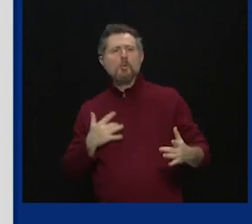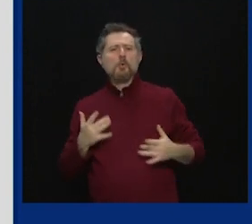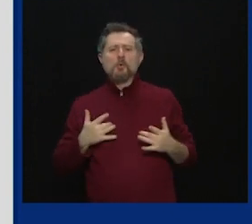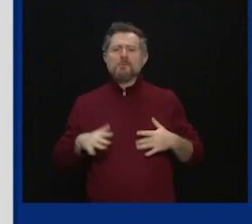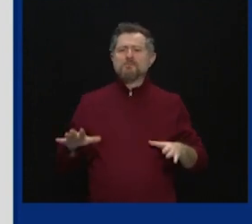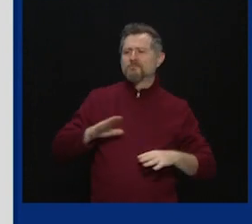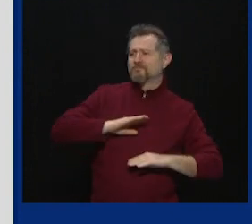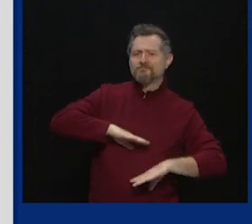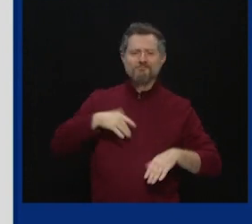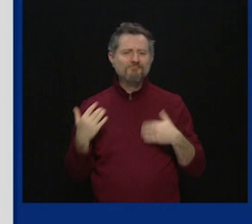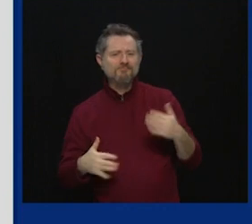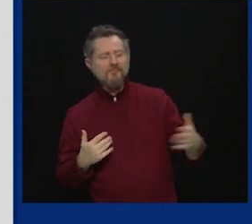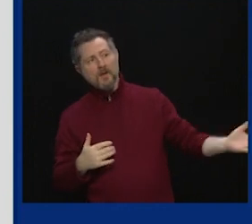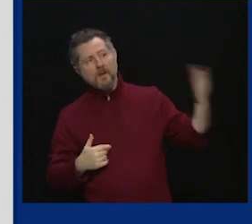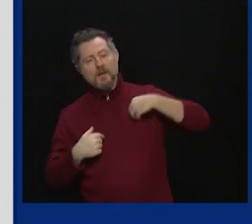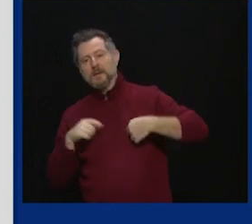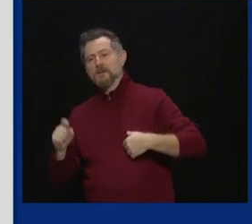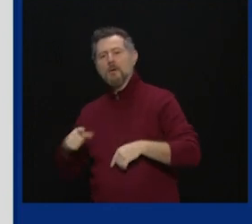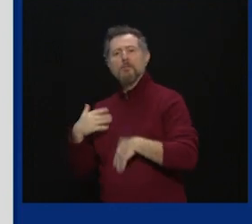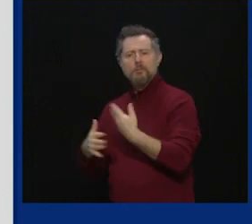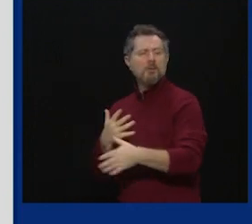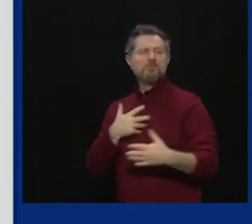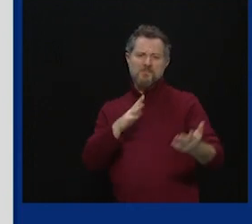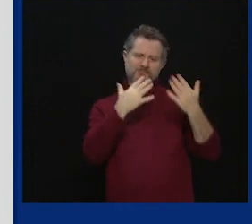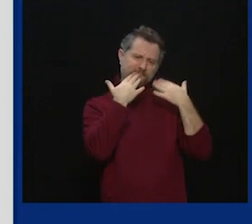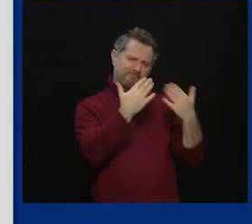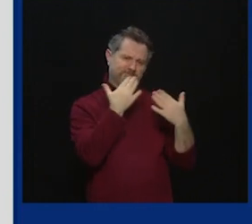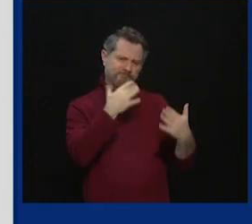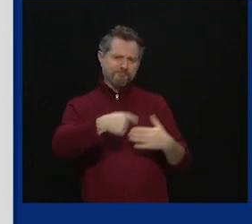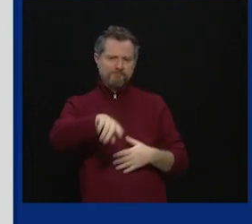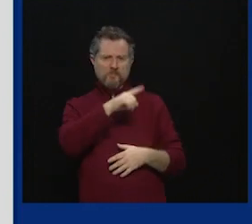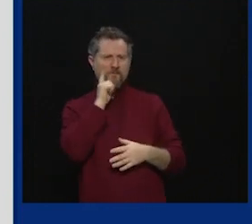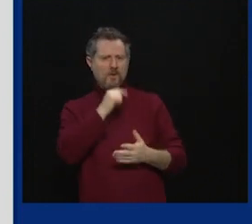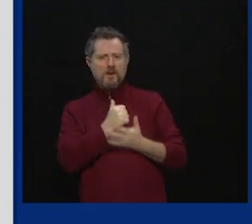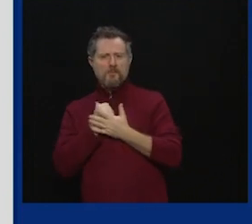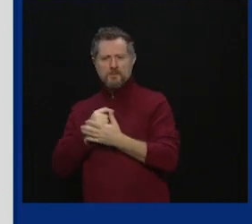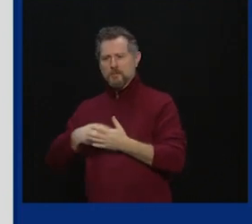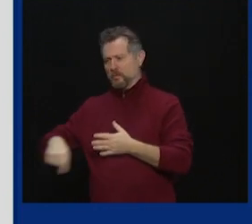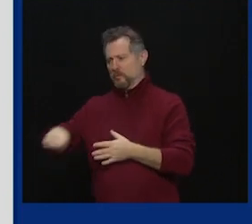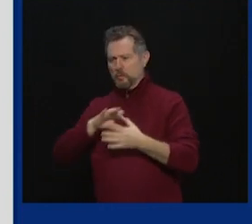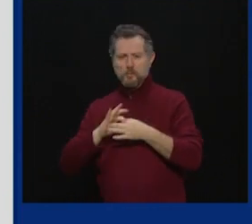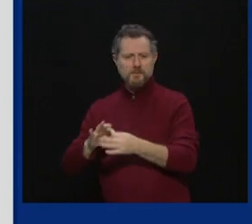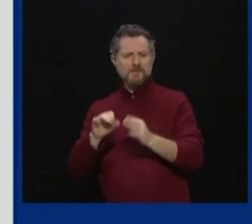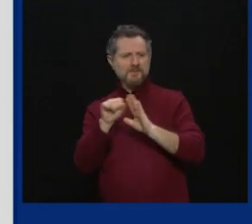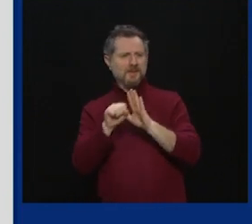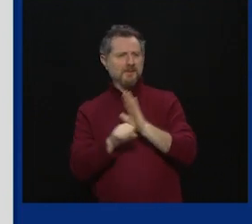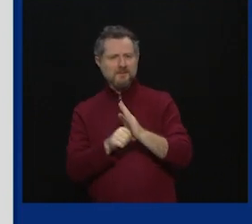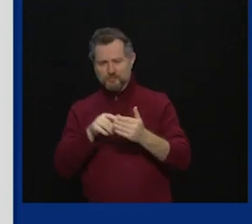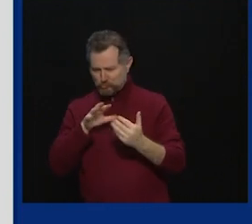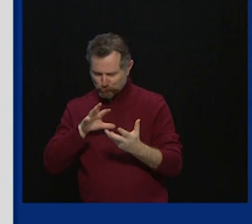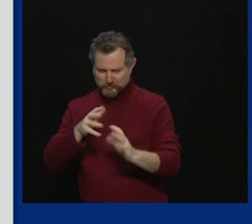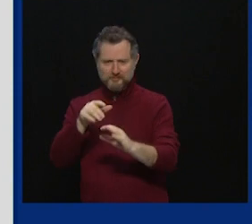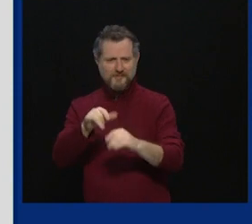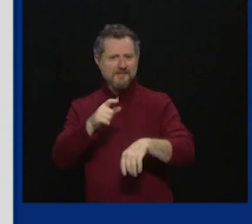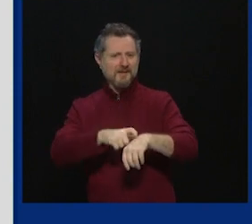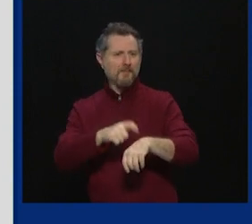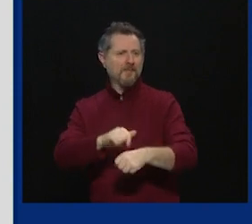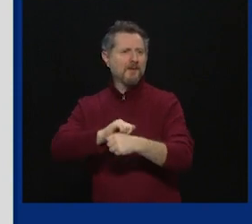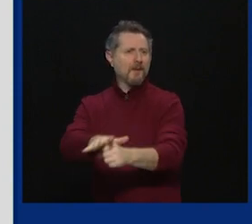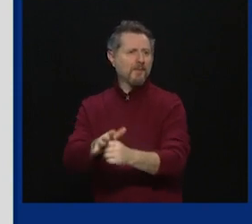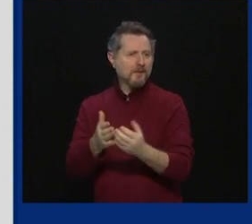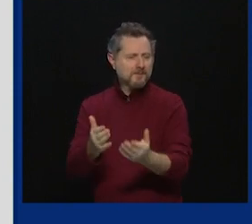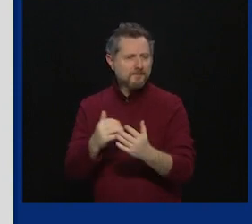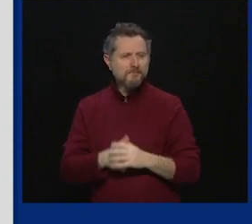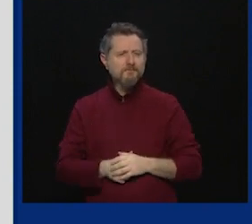this all one-state approach to battling this pandemic. And he mentioned about the hospitals.